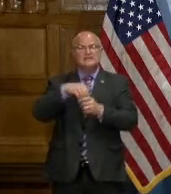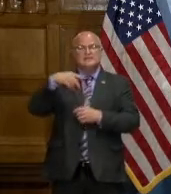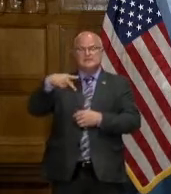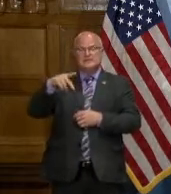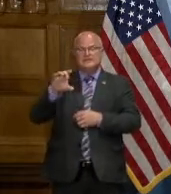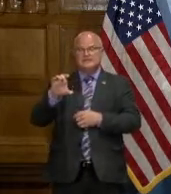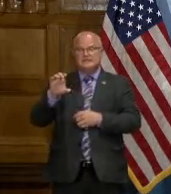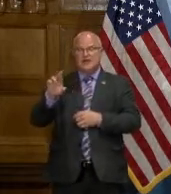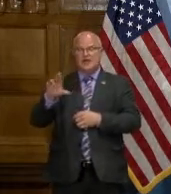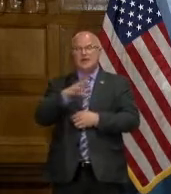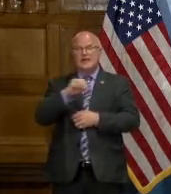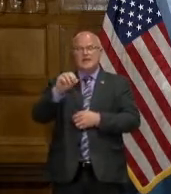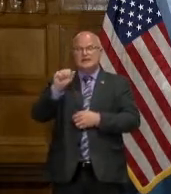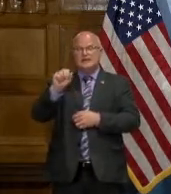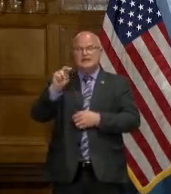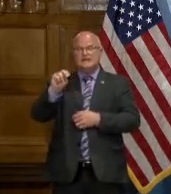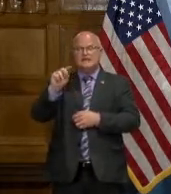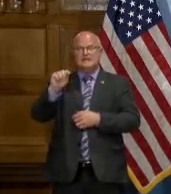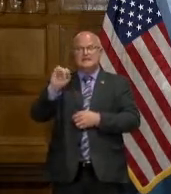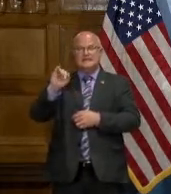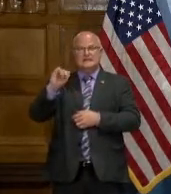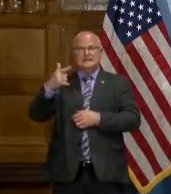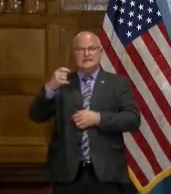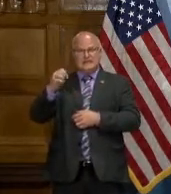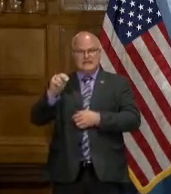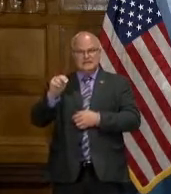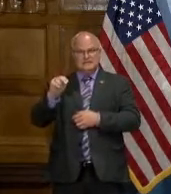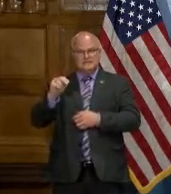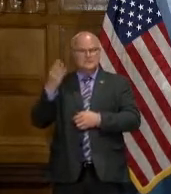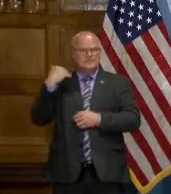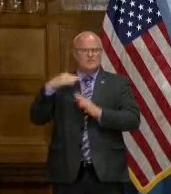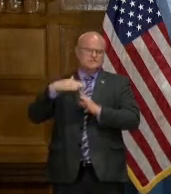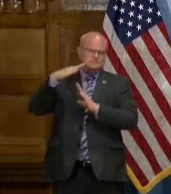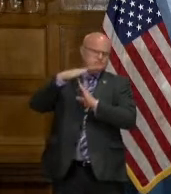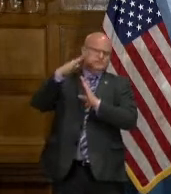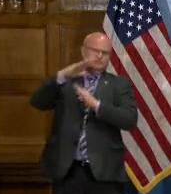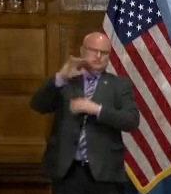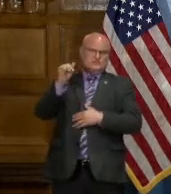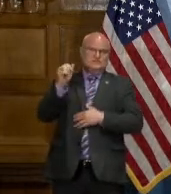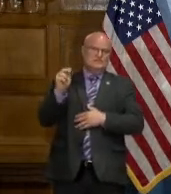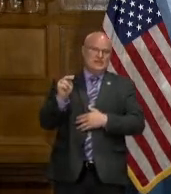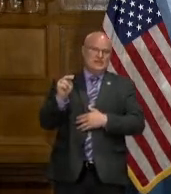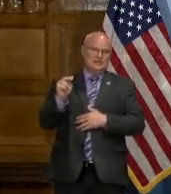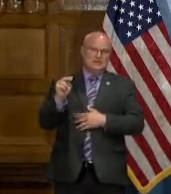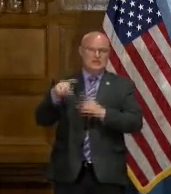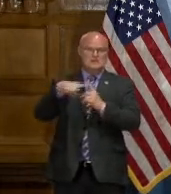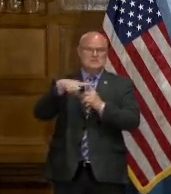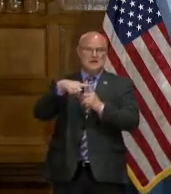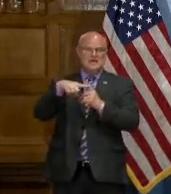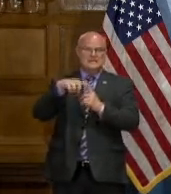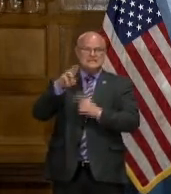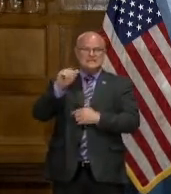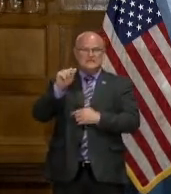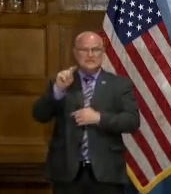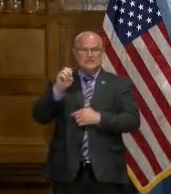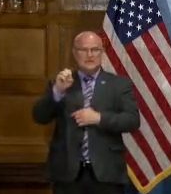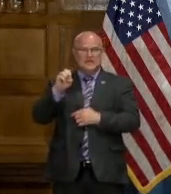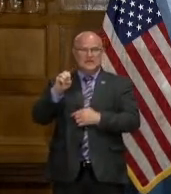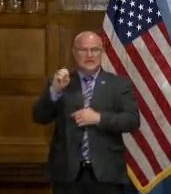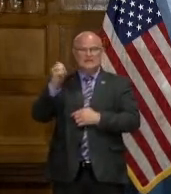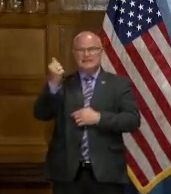and antigen tests, you can see how high we were at our peak in January in positivity rate, getting up